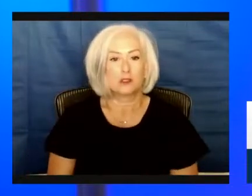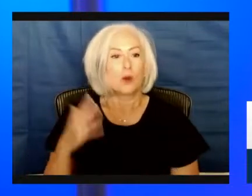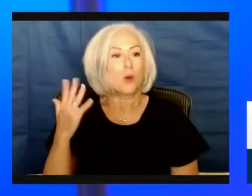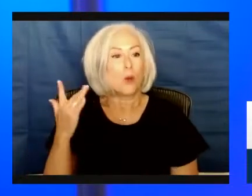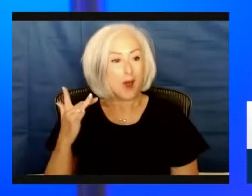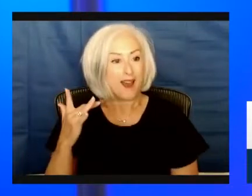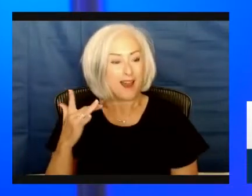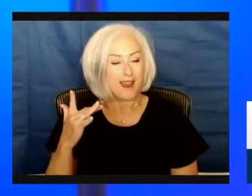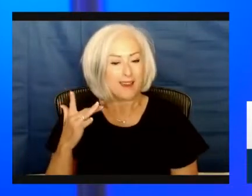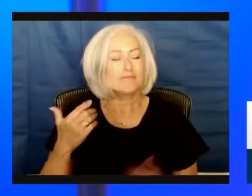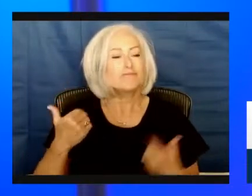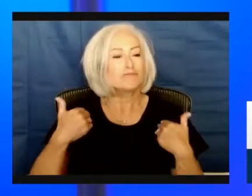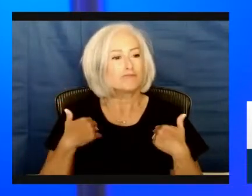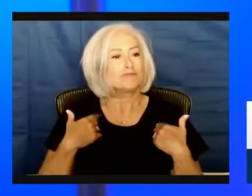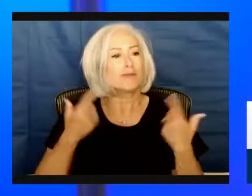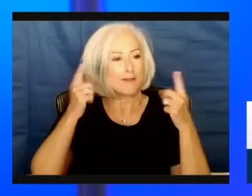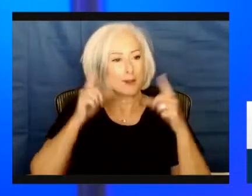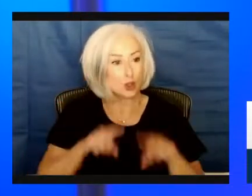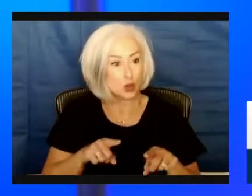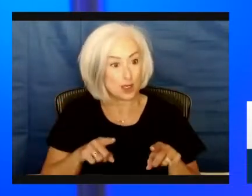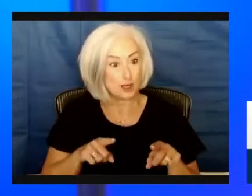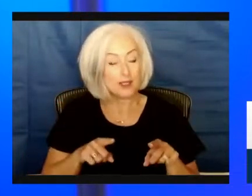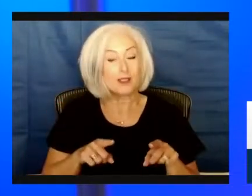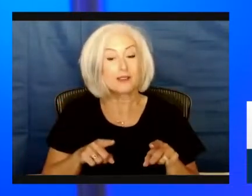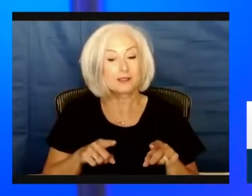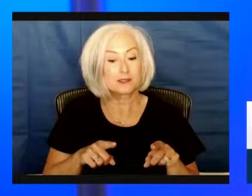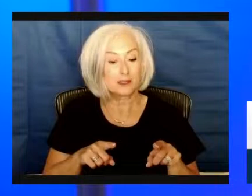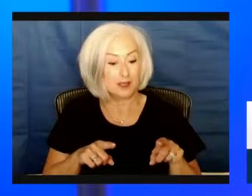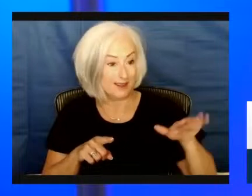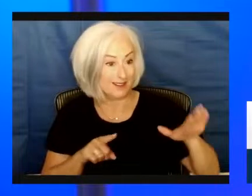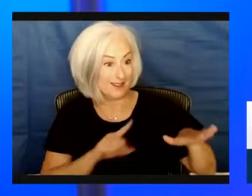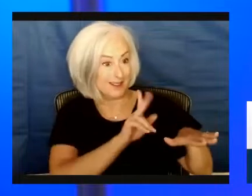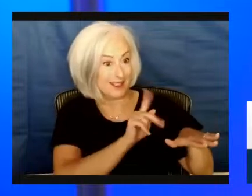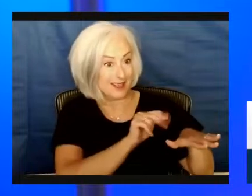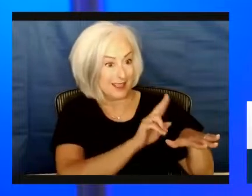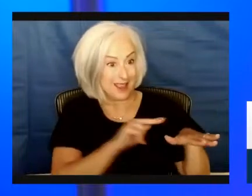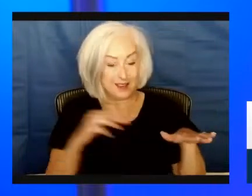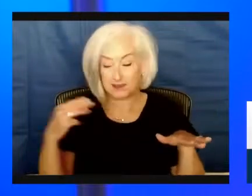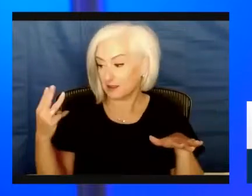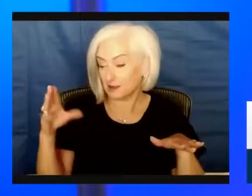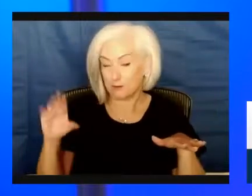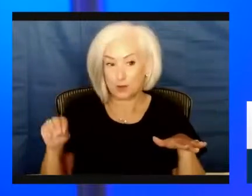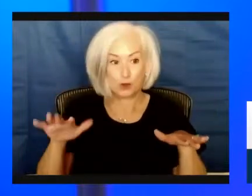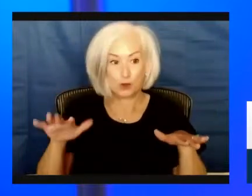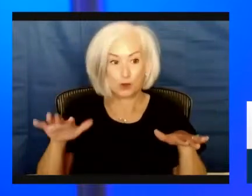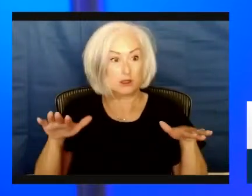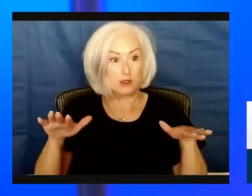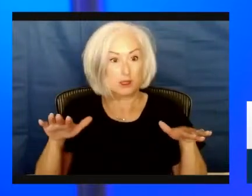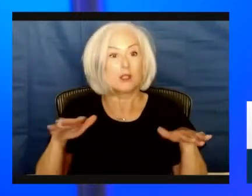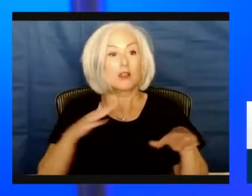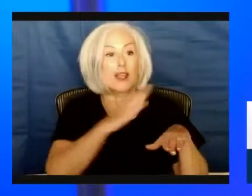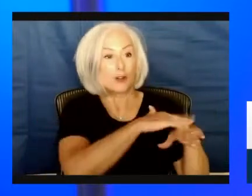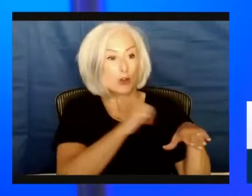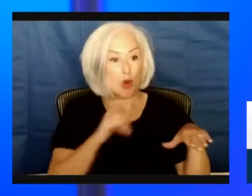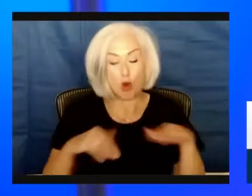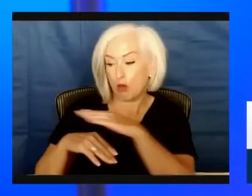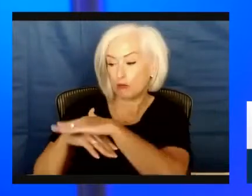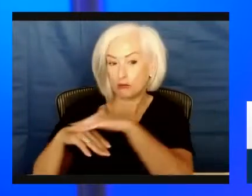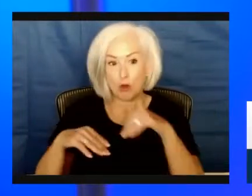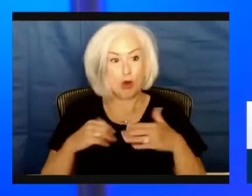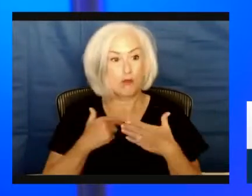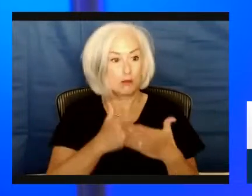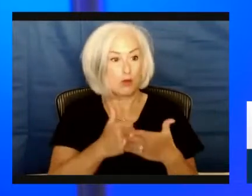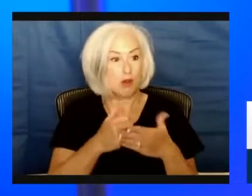the region, and if called, we'd always like to be able to respond. So one of the things is potentially doing selective callbacks and trying to get more employees to